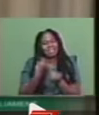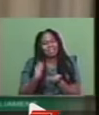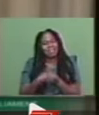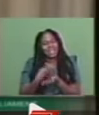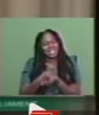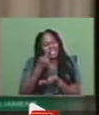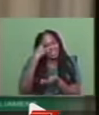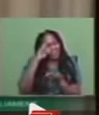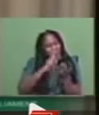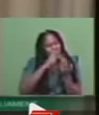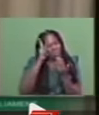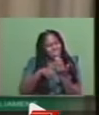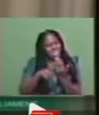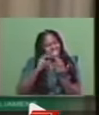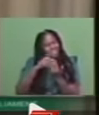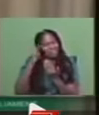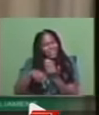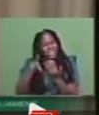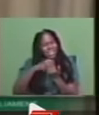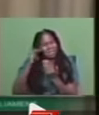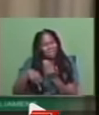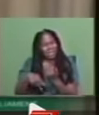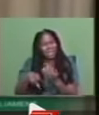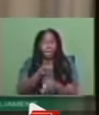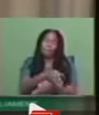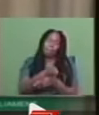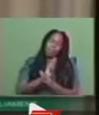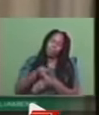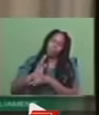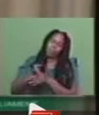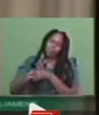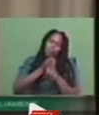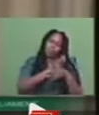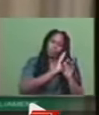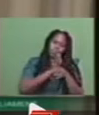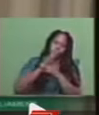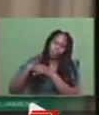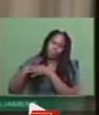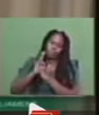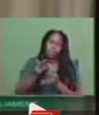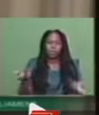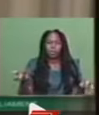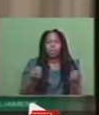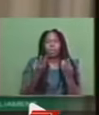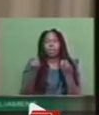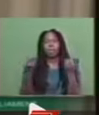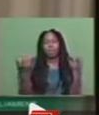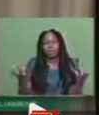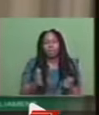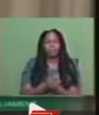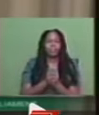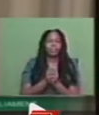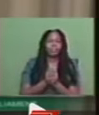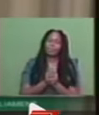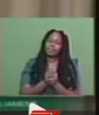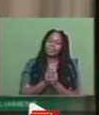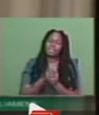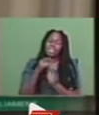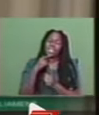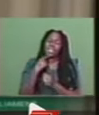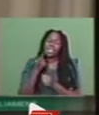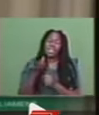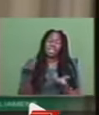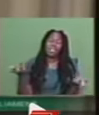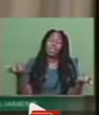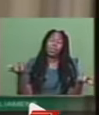public sector debt to GDP was at 47.1%. They came into office with their runaway borrowing, and we see net